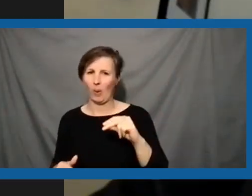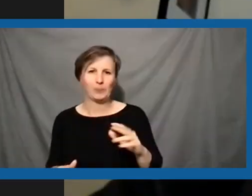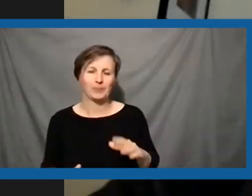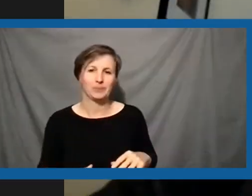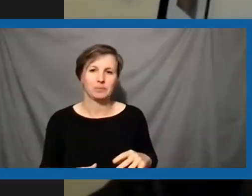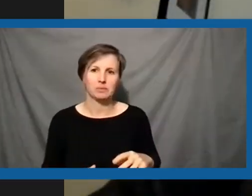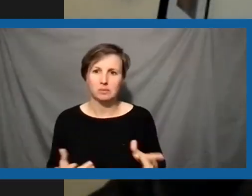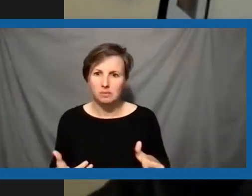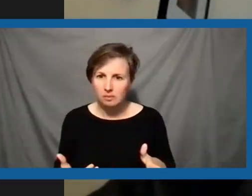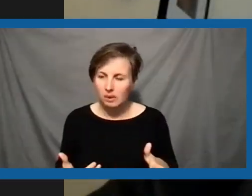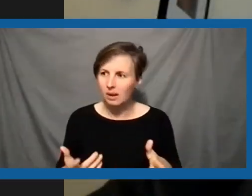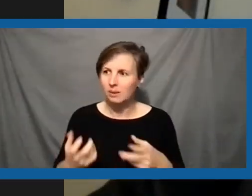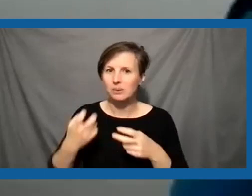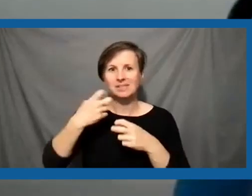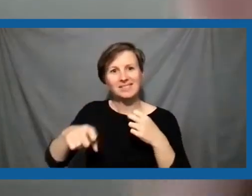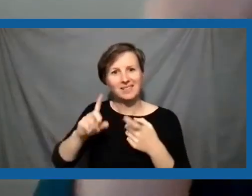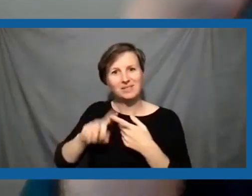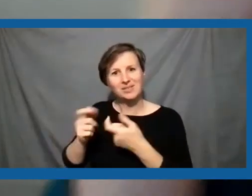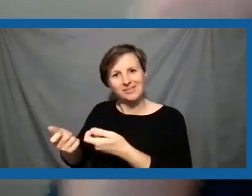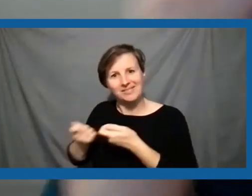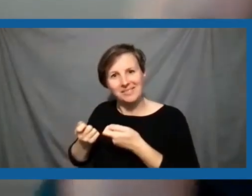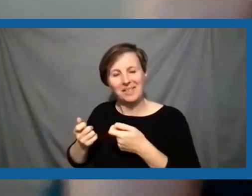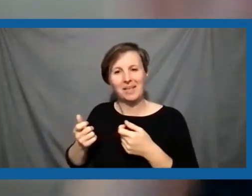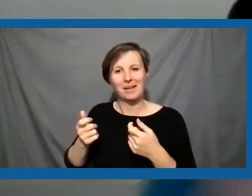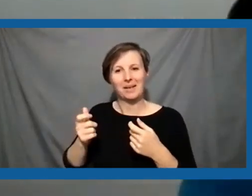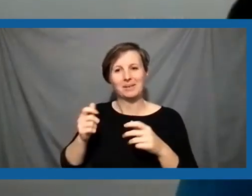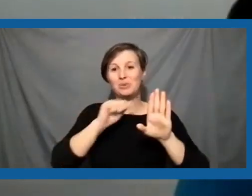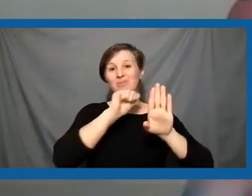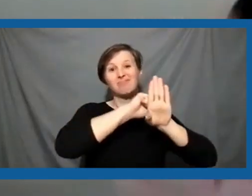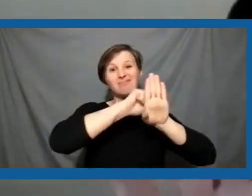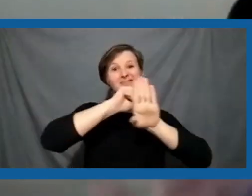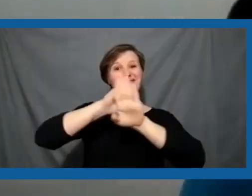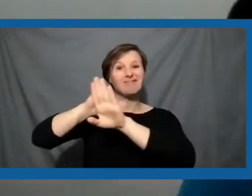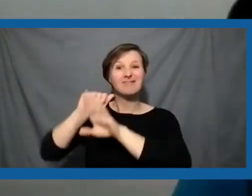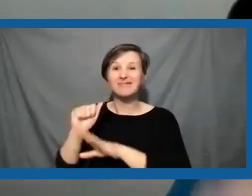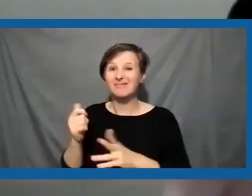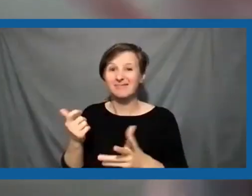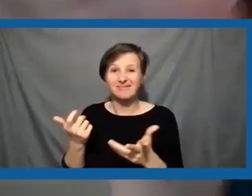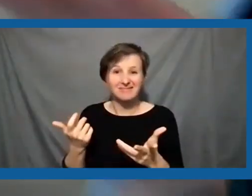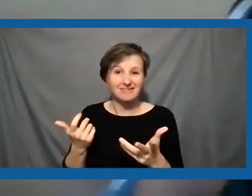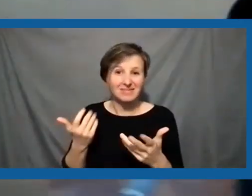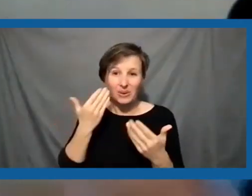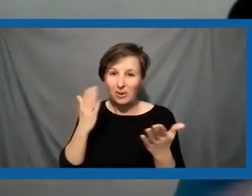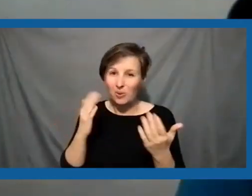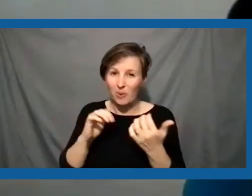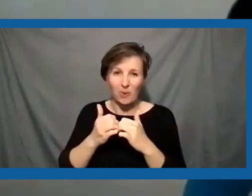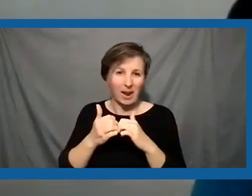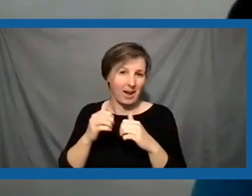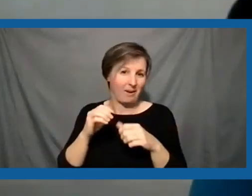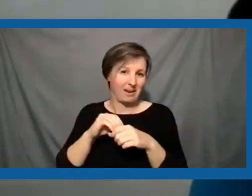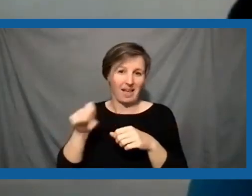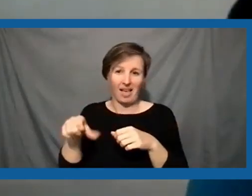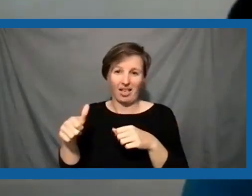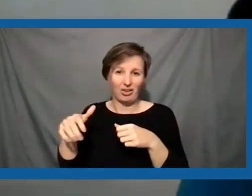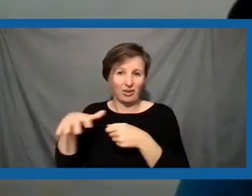get my community to go and knock, like just knock on one. So I don't know how it is in other communities,